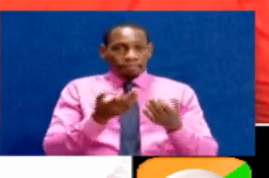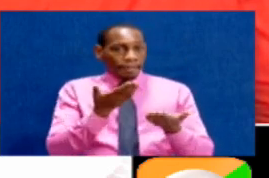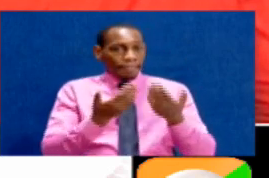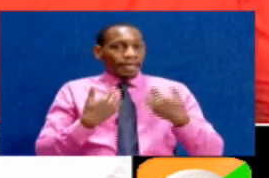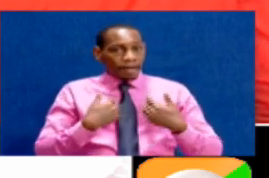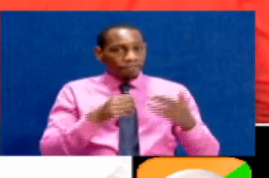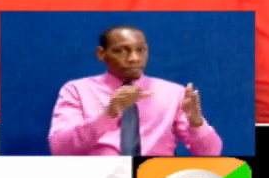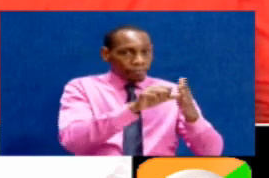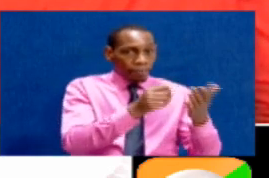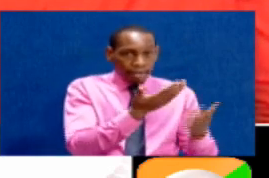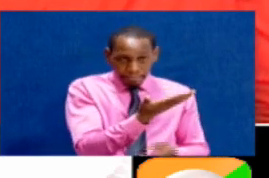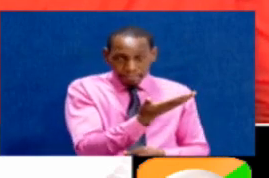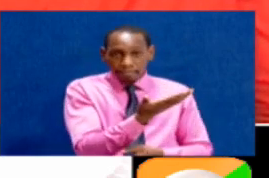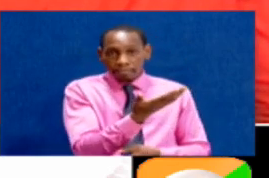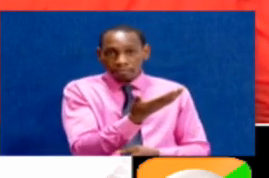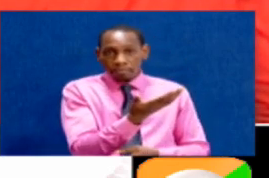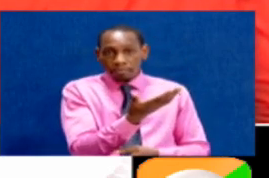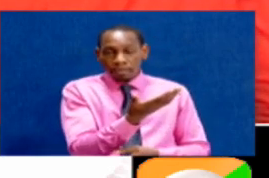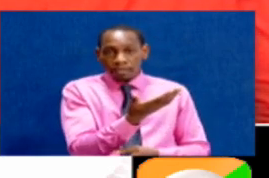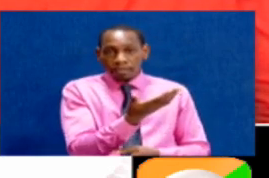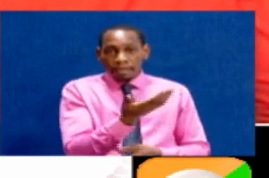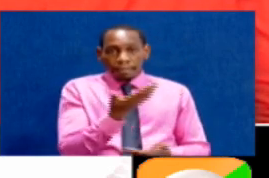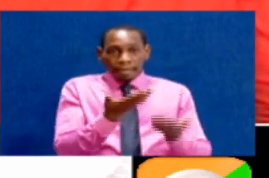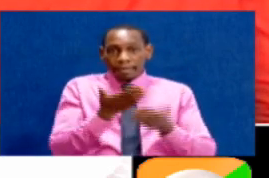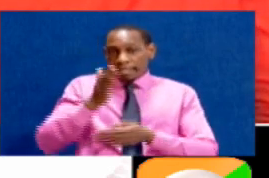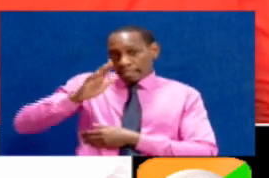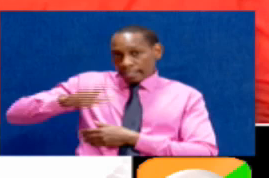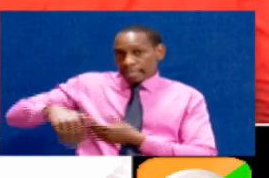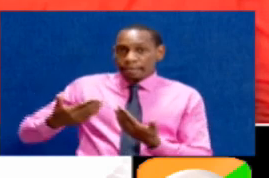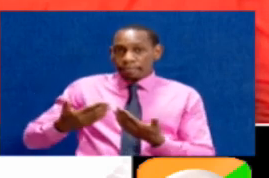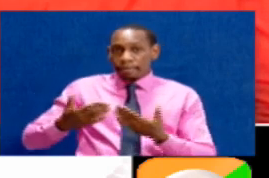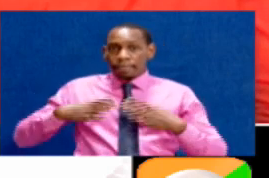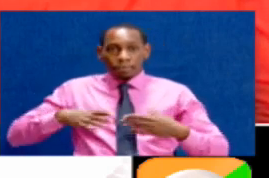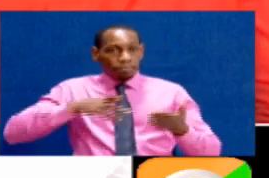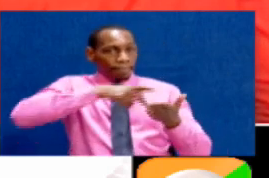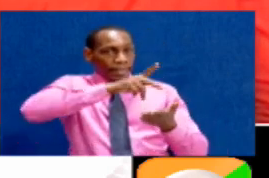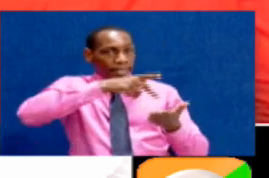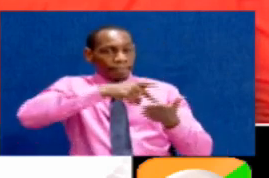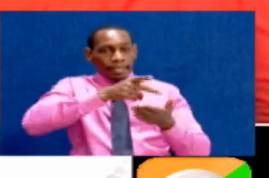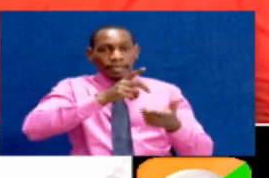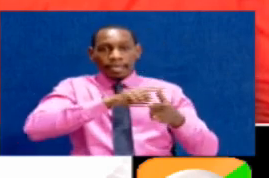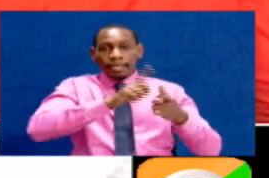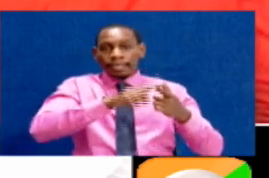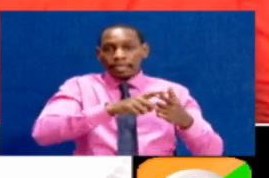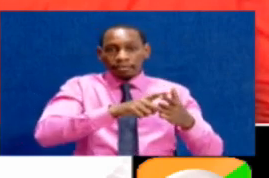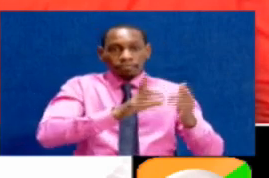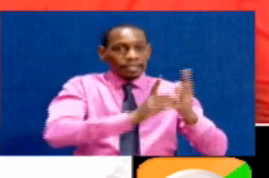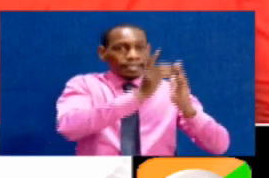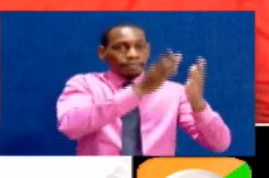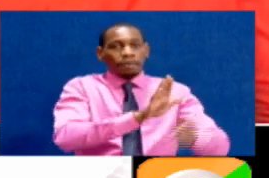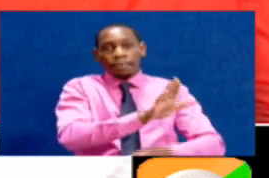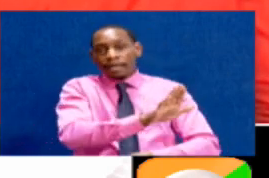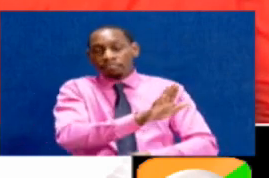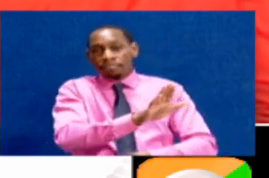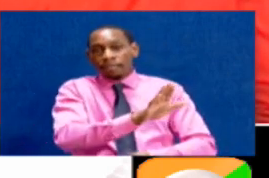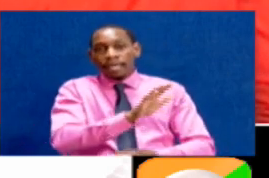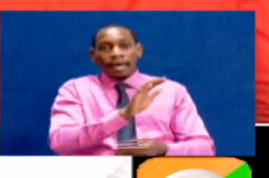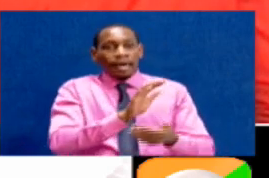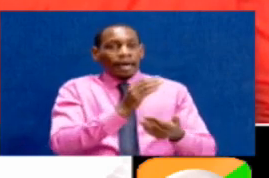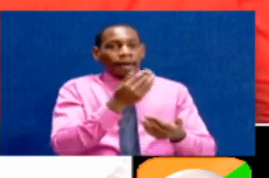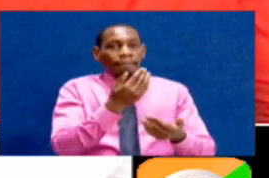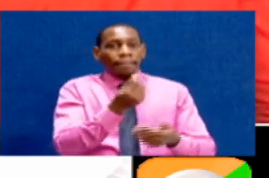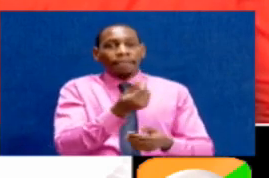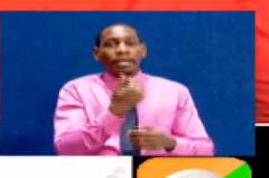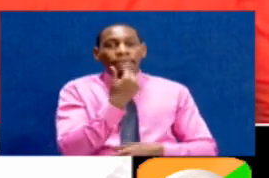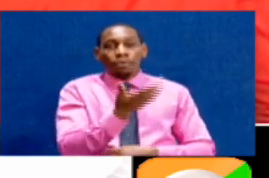wrong, the other, and there is a hitch or a delay in people paying, then the developer maybe does not have the